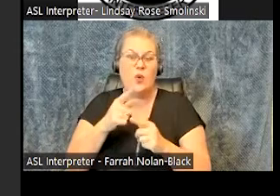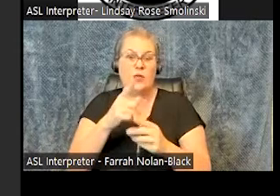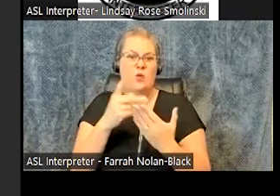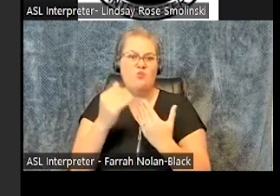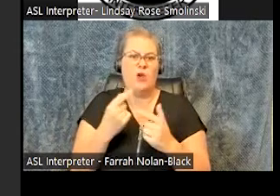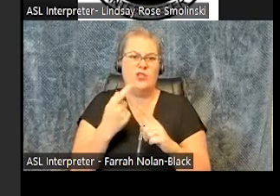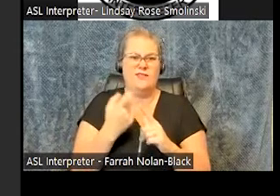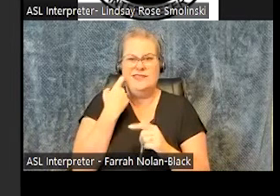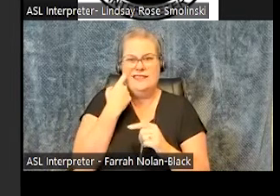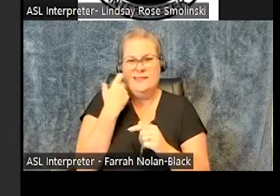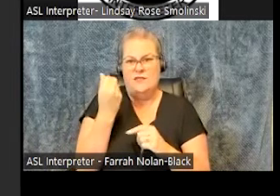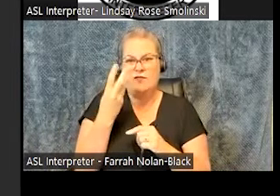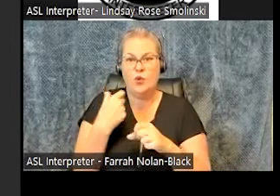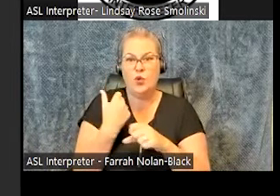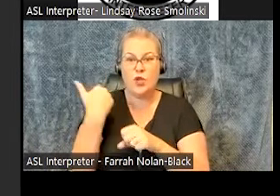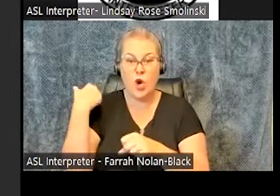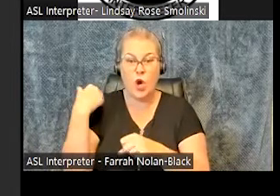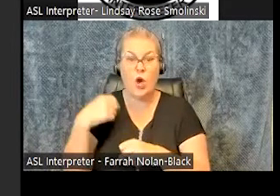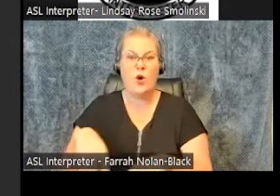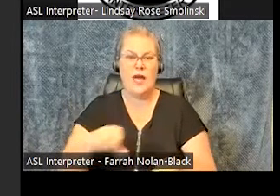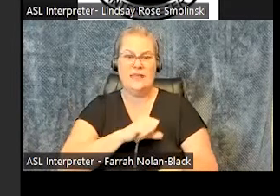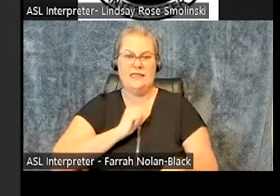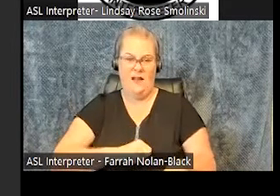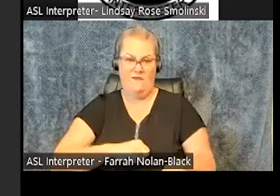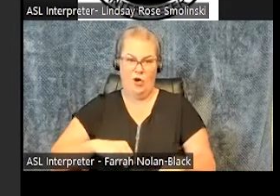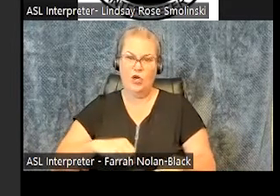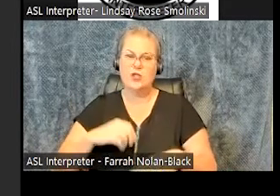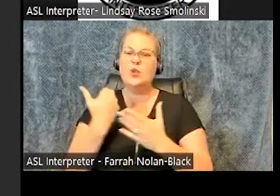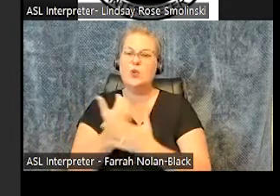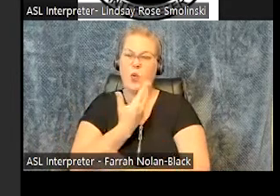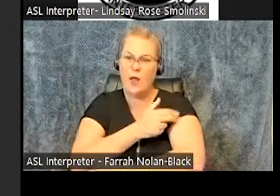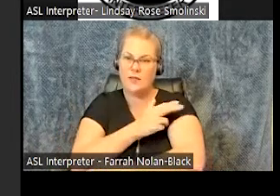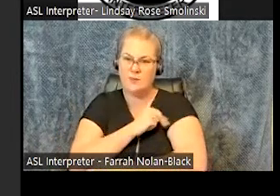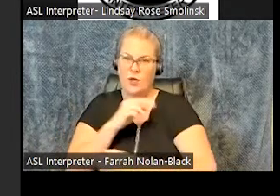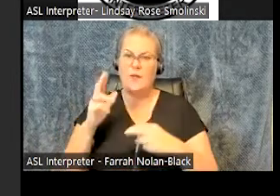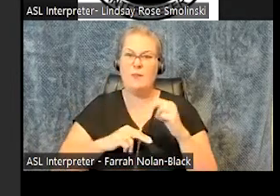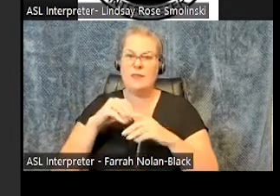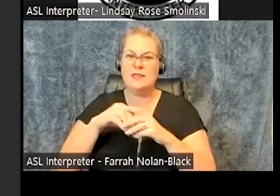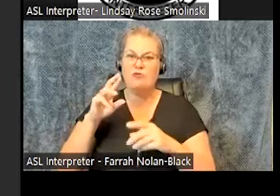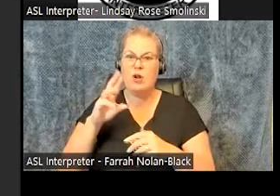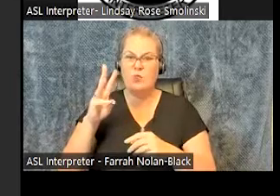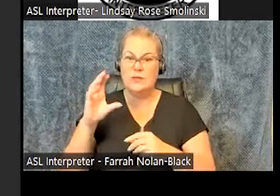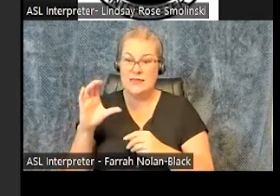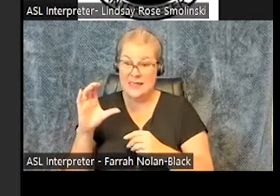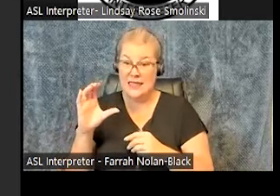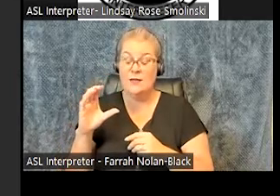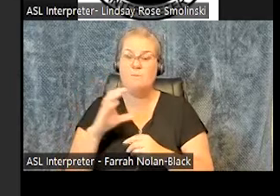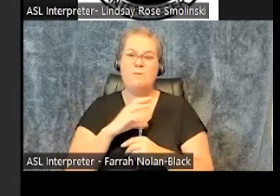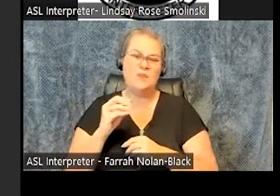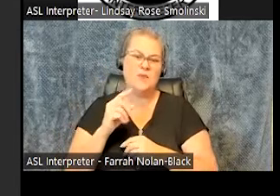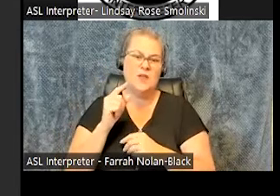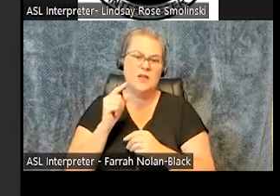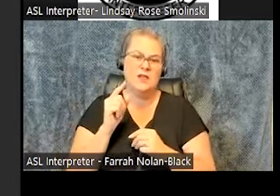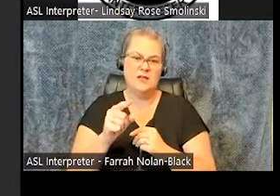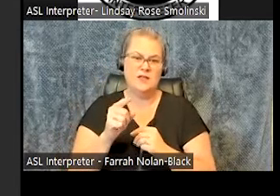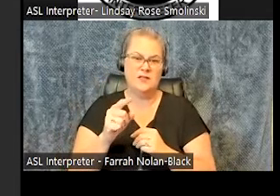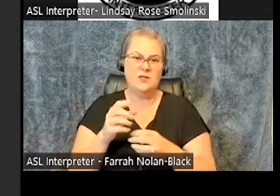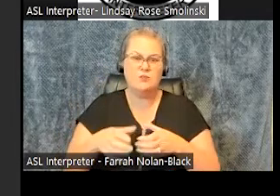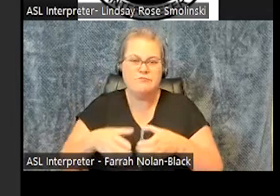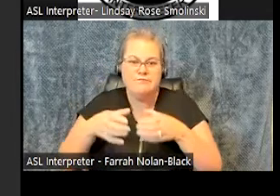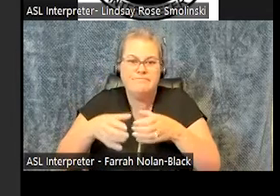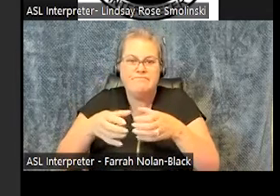at Sanford's new hospital they built in Redwood City, and general construction firm was Hill House Construction.